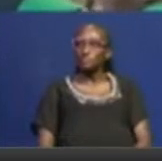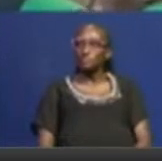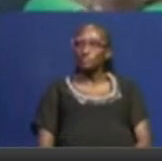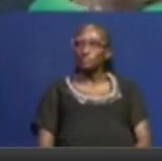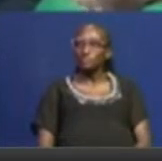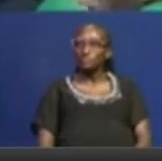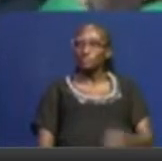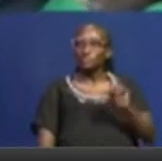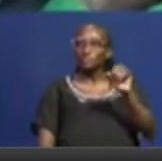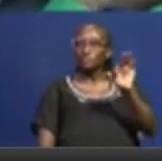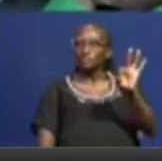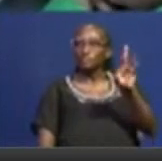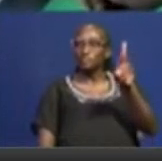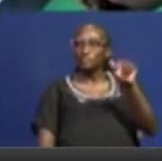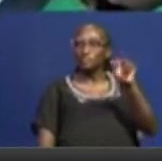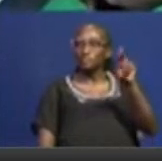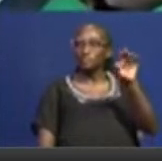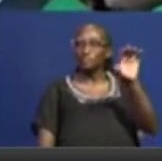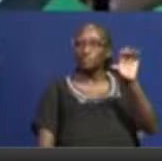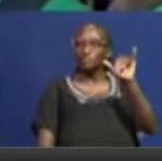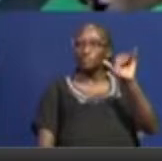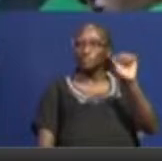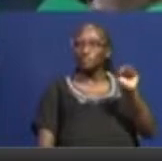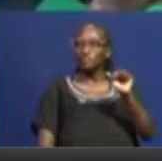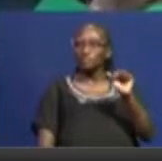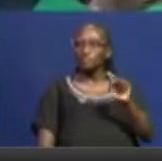Molo Francis Kuria Kemani.